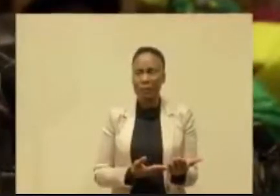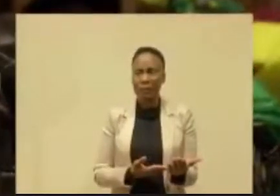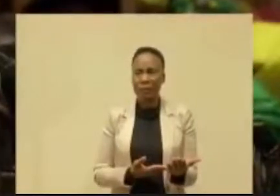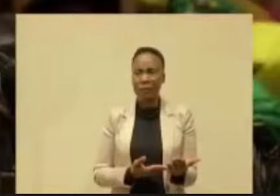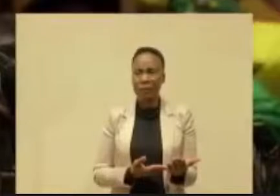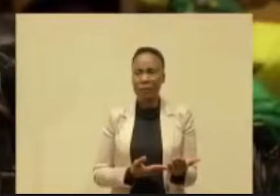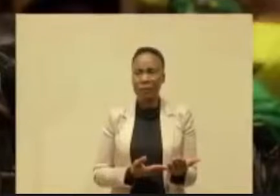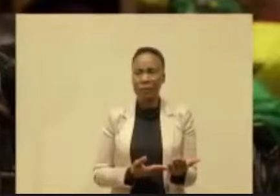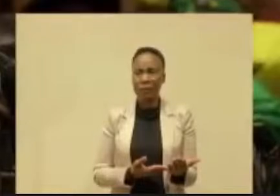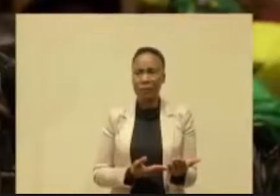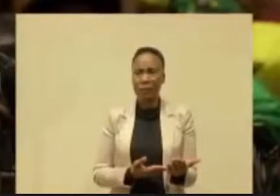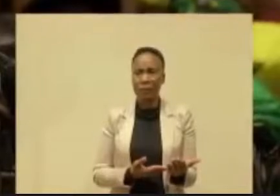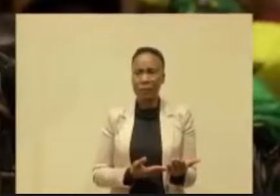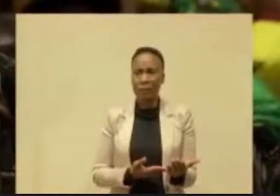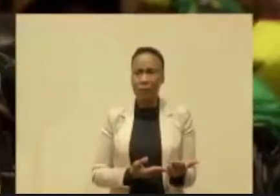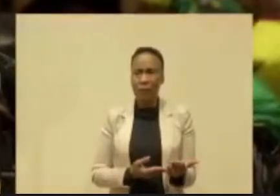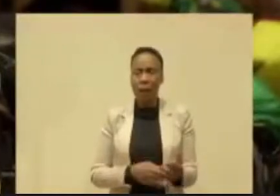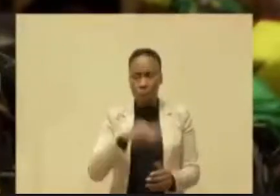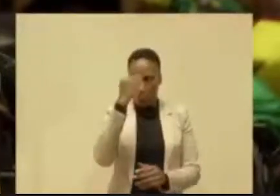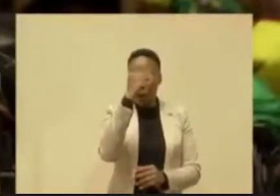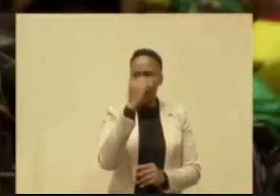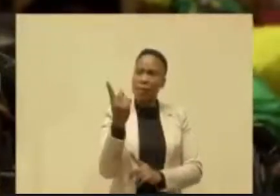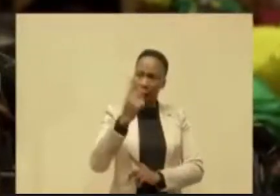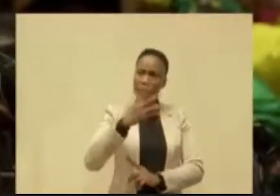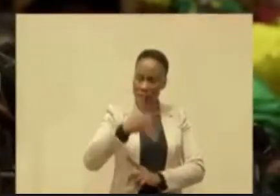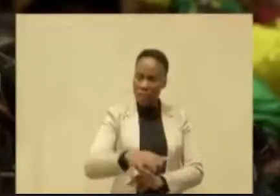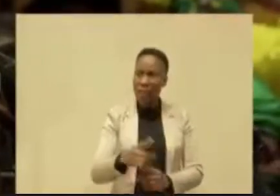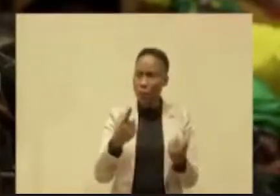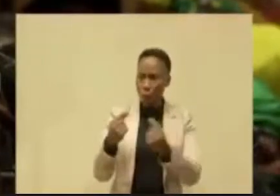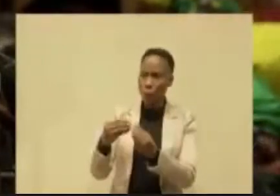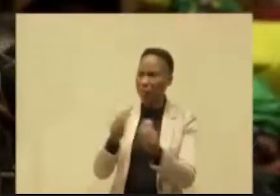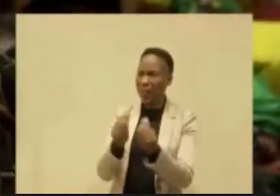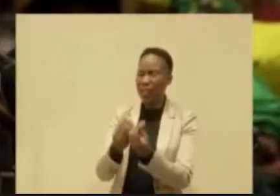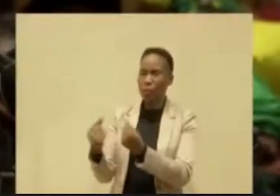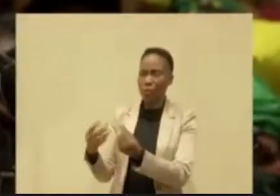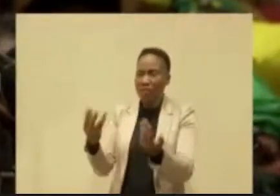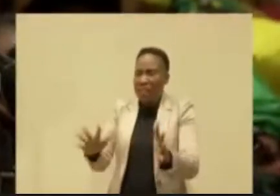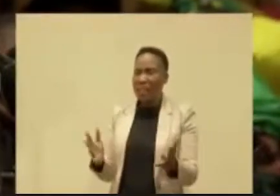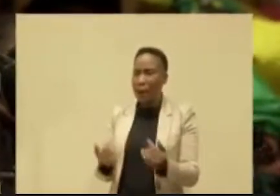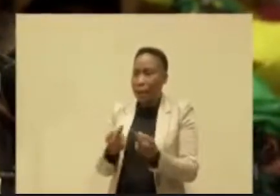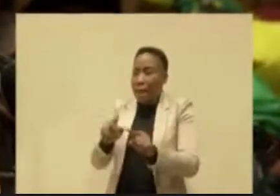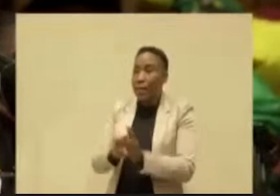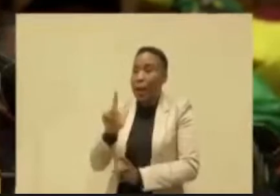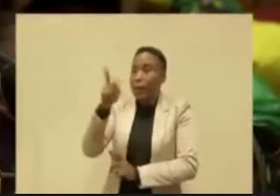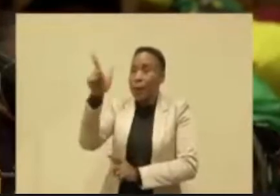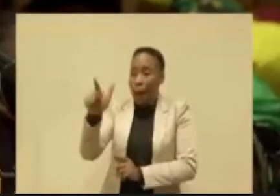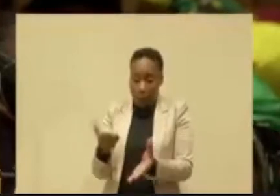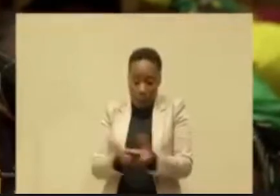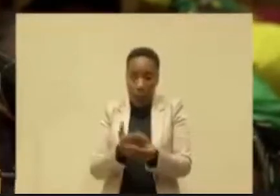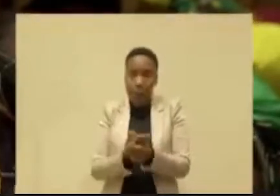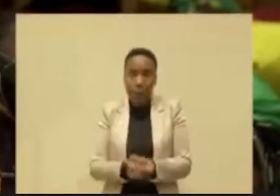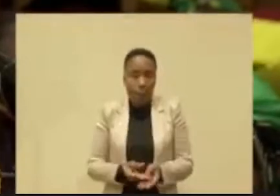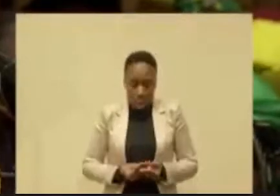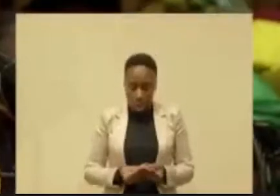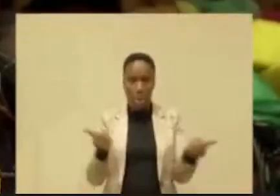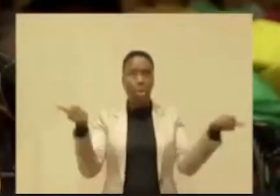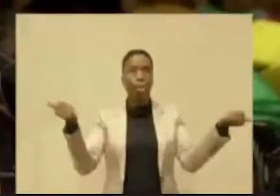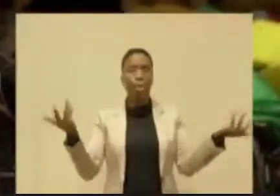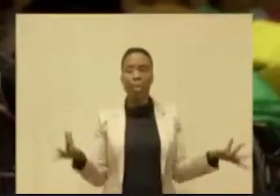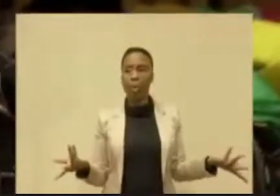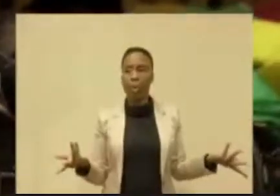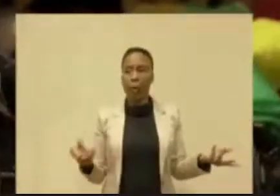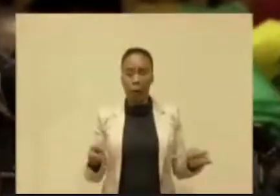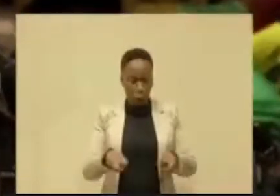they did what they did but okay senior male 1 we are we're having a